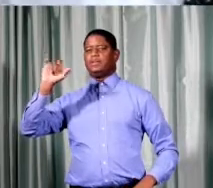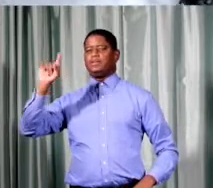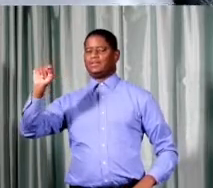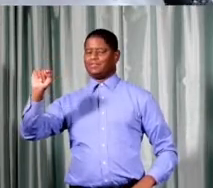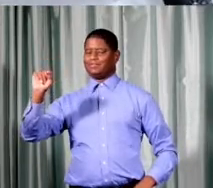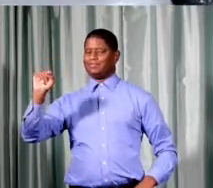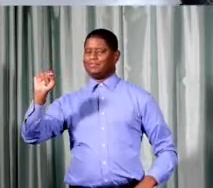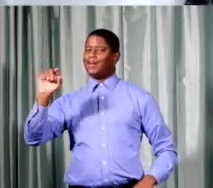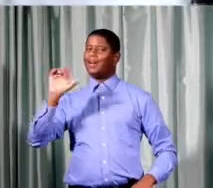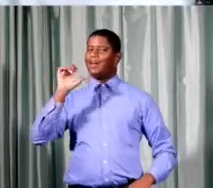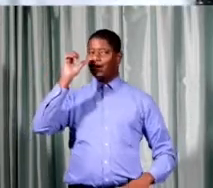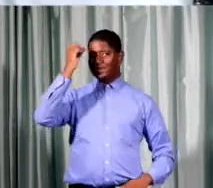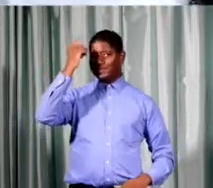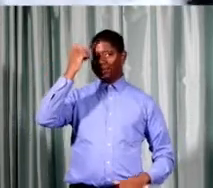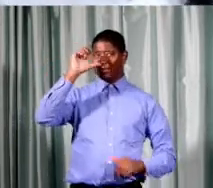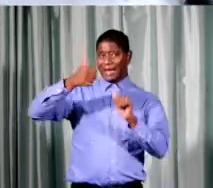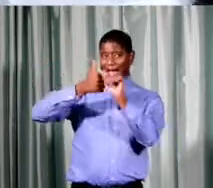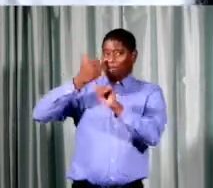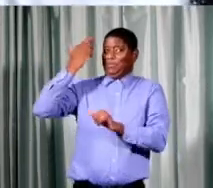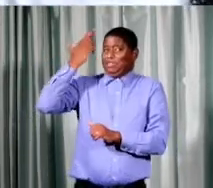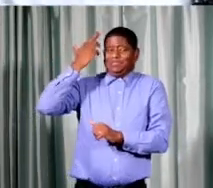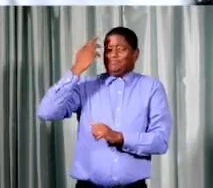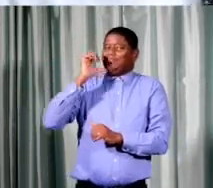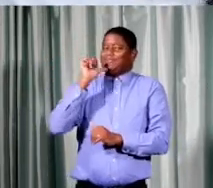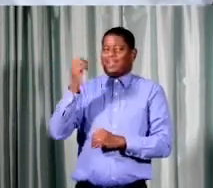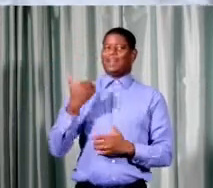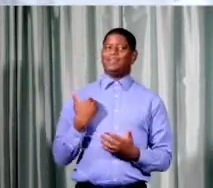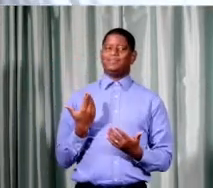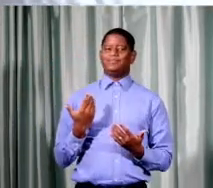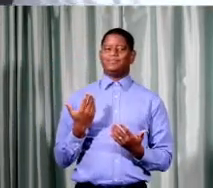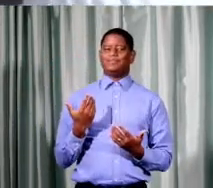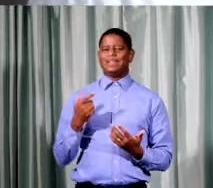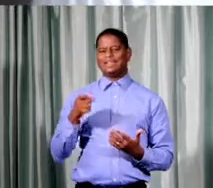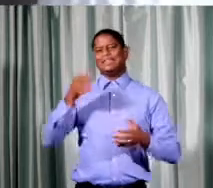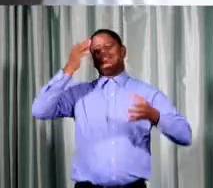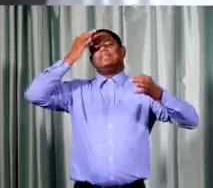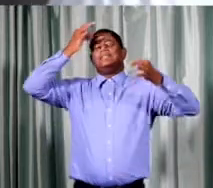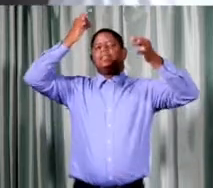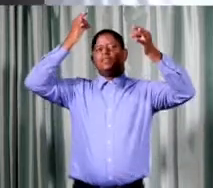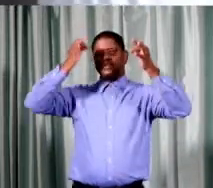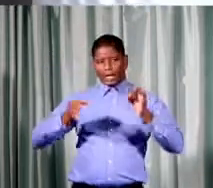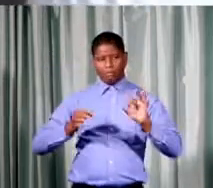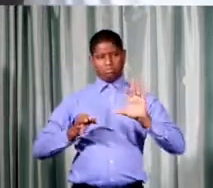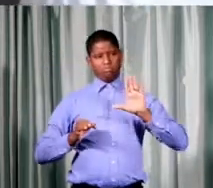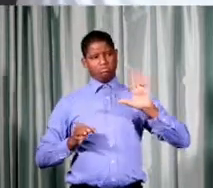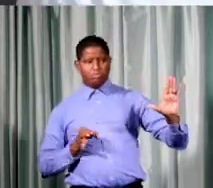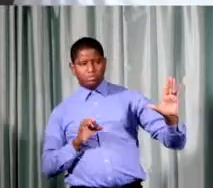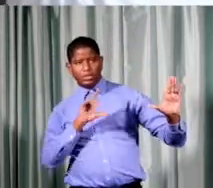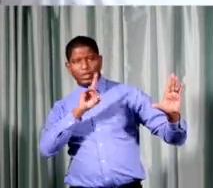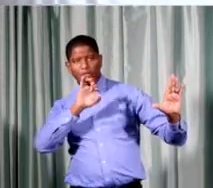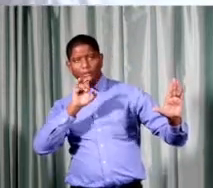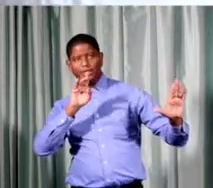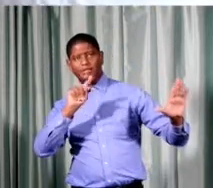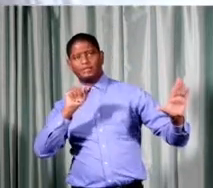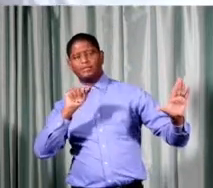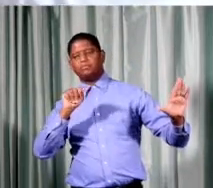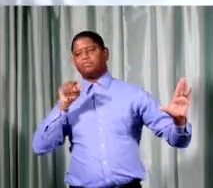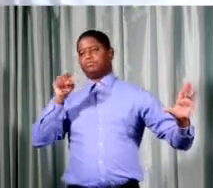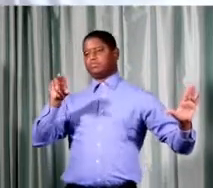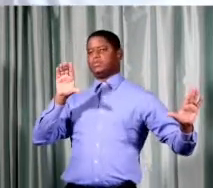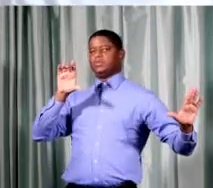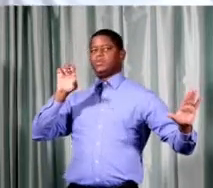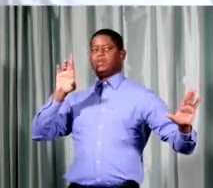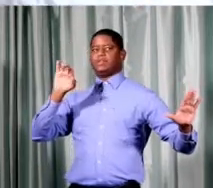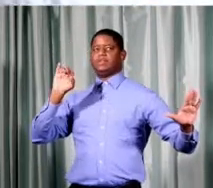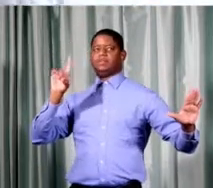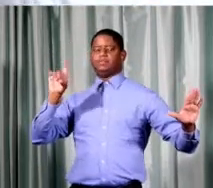have a logic to it and they want to reason it out. No, he wake up the morning and said, this is debit, this is credit. All